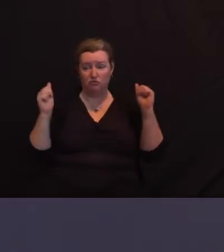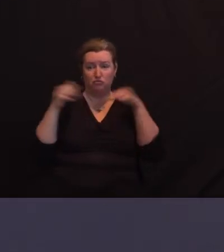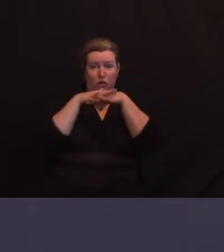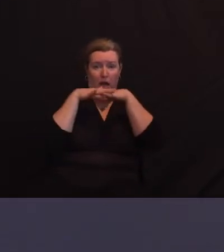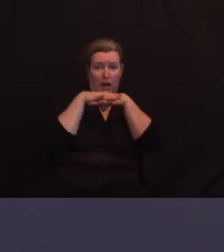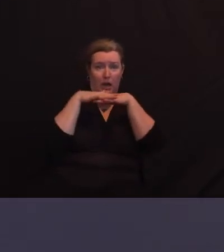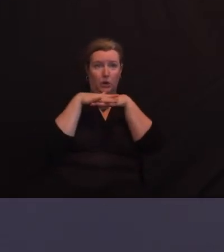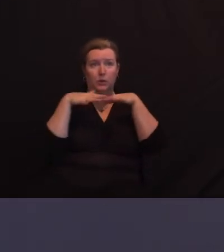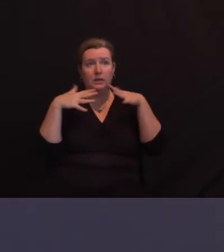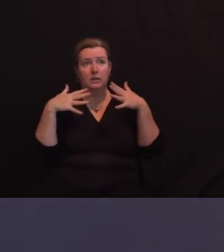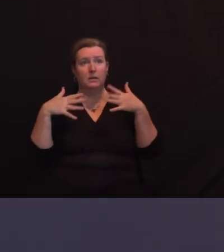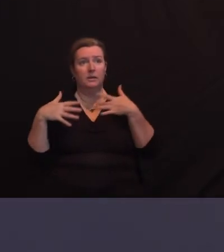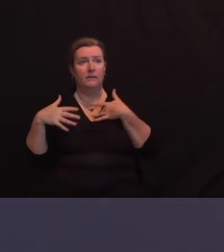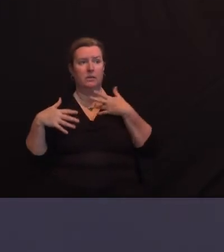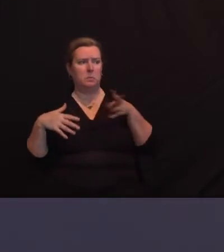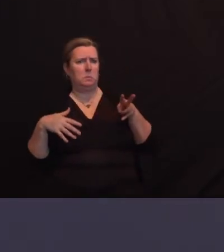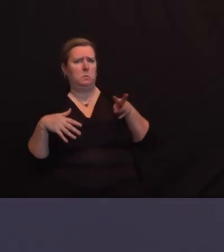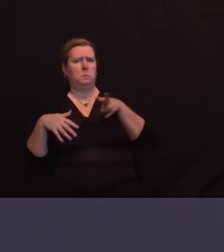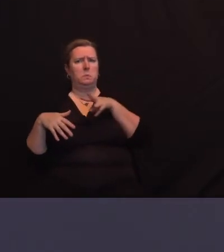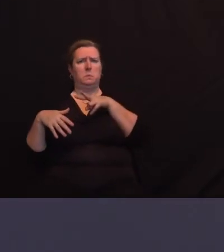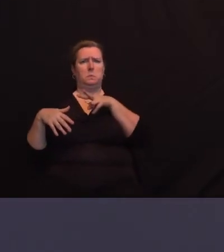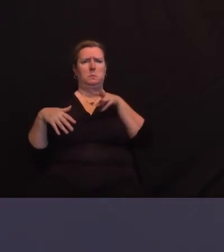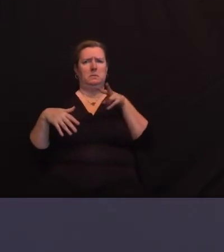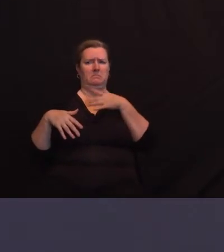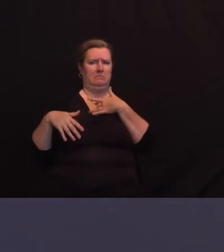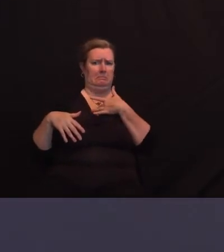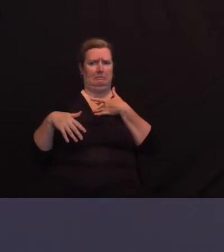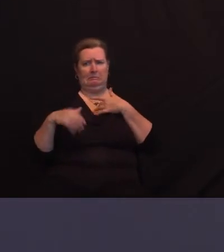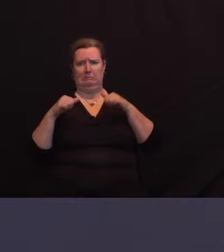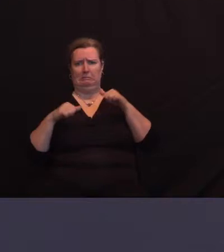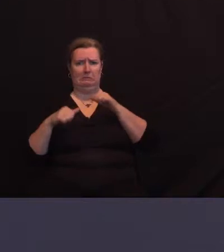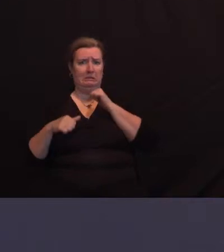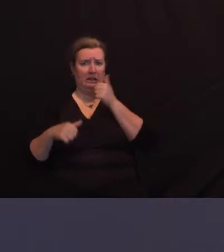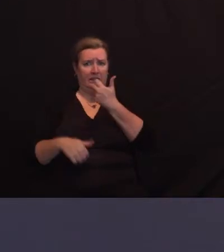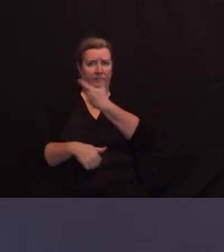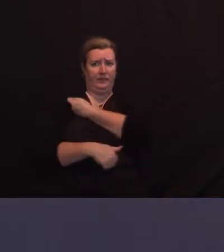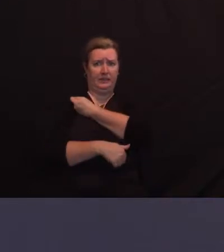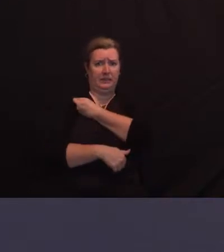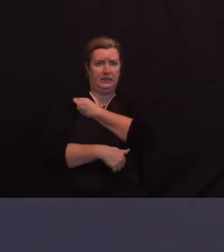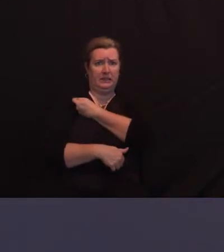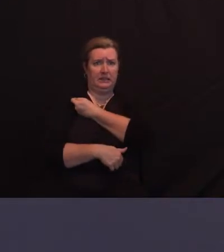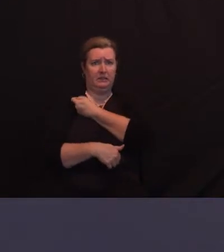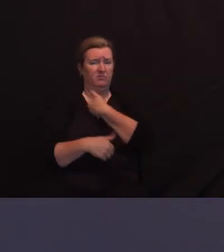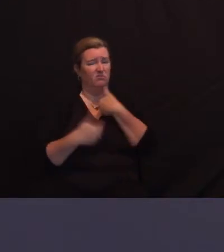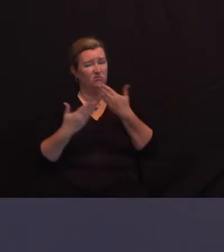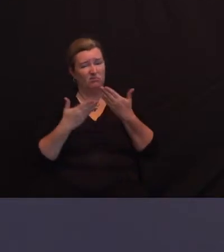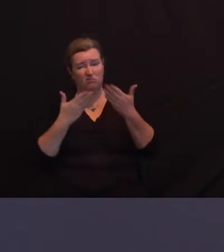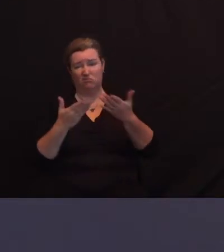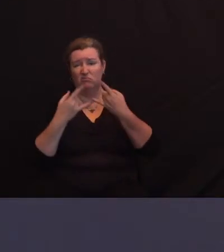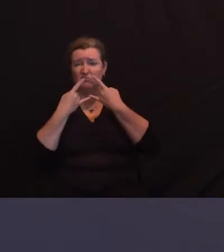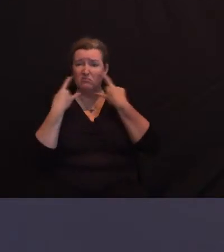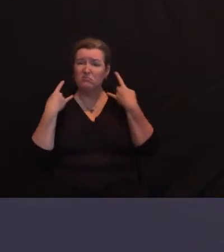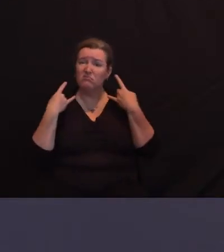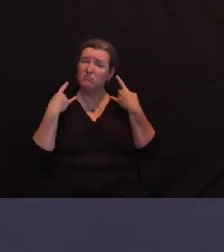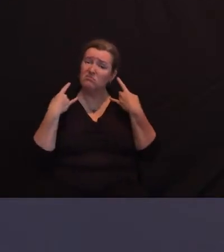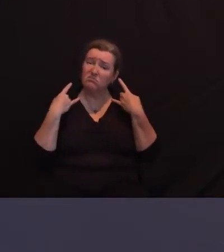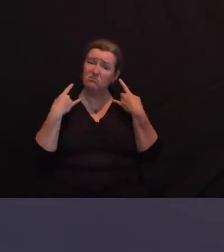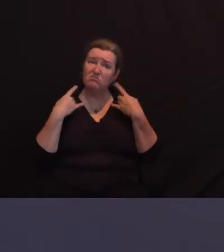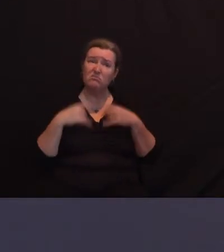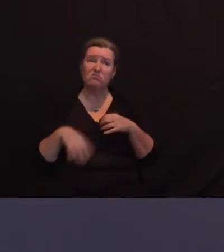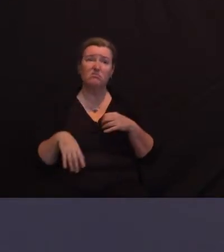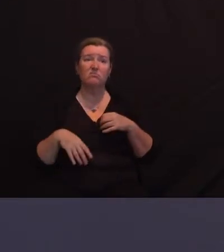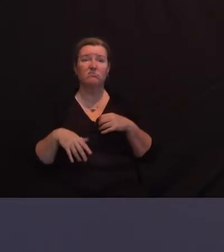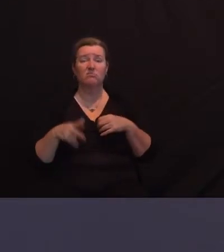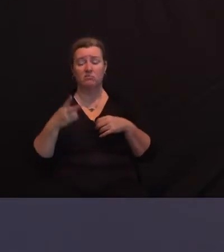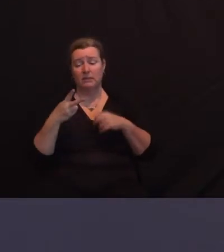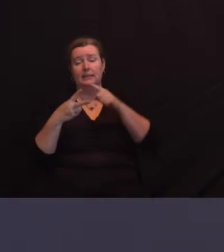certain of the vaccine status of the people you're with, we're strongly recommending that you wear a mask. And secondly,